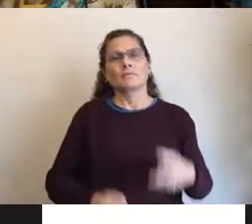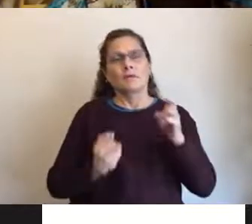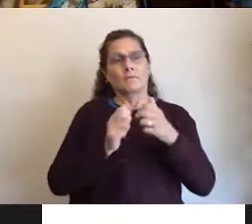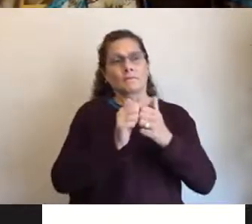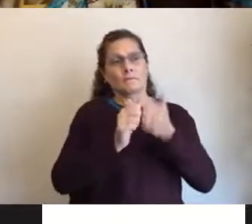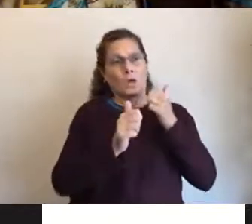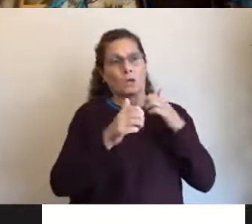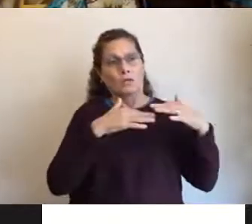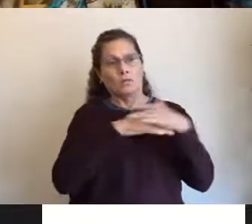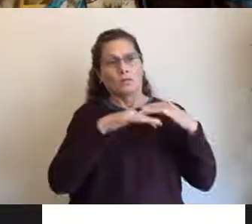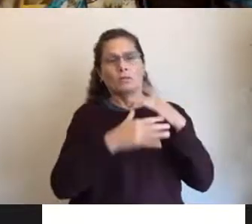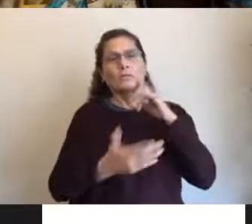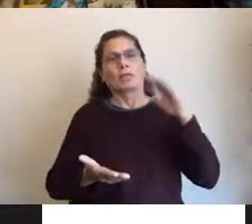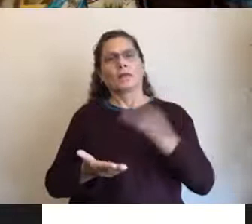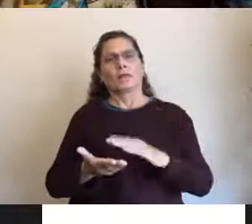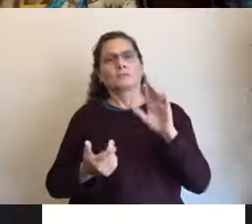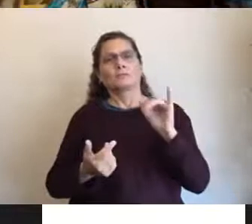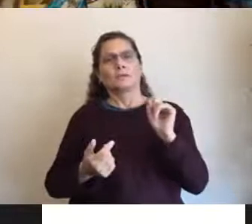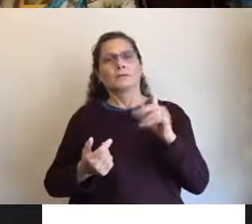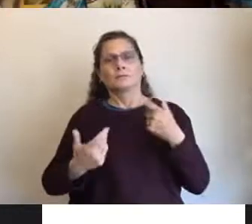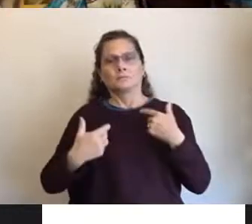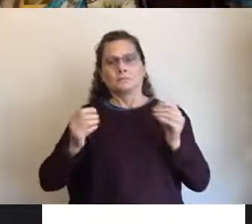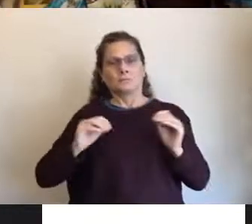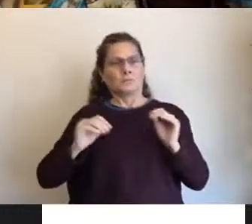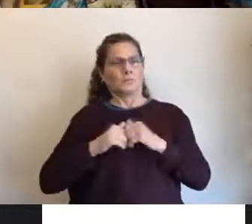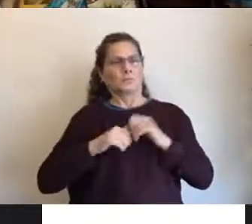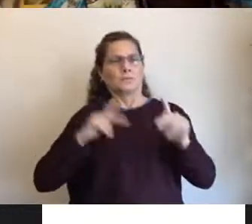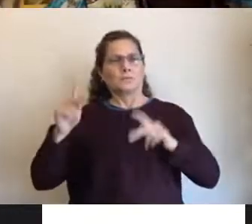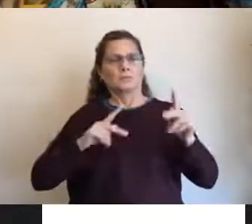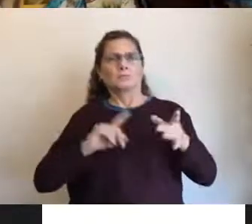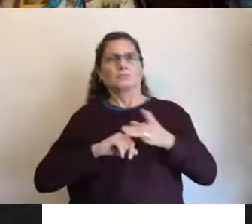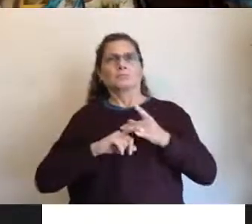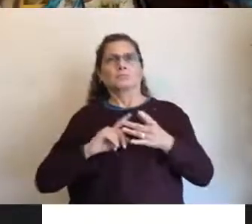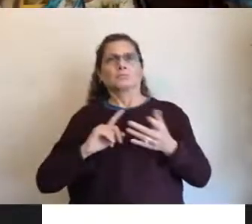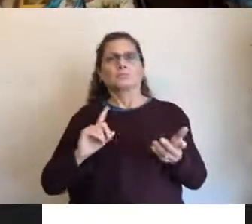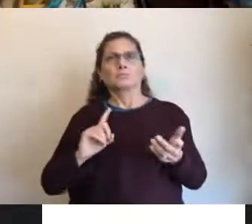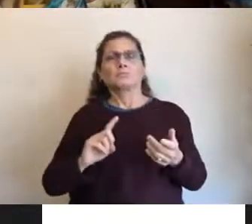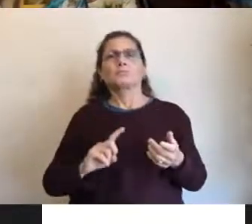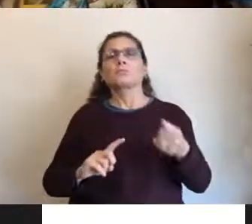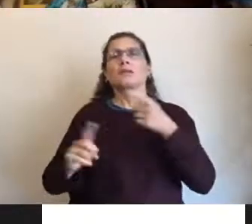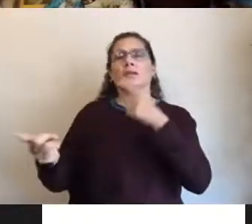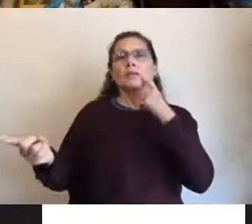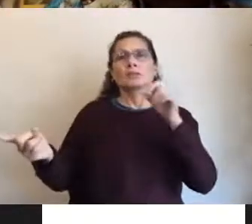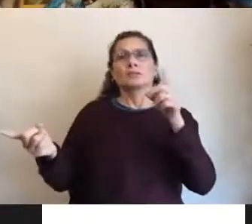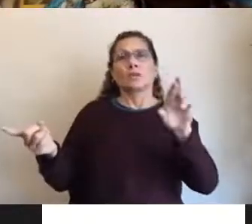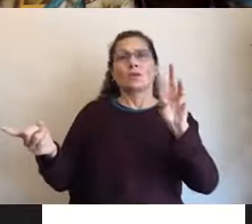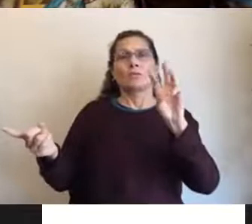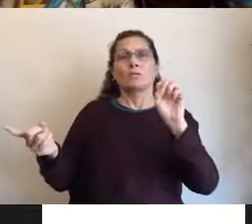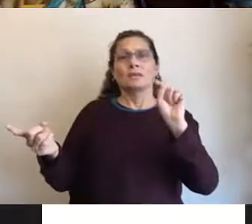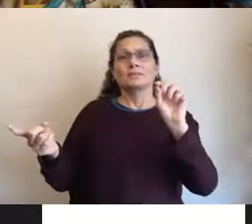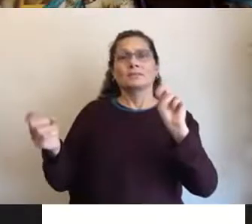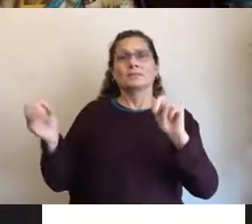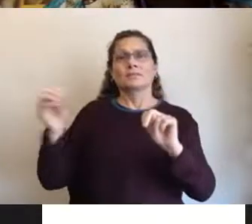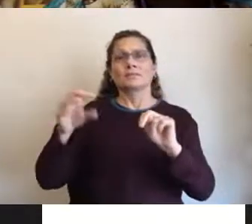So also wanting to just share, as Dr. Weston has also shared, if you do believe that you have been exposed